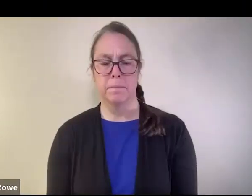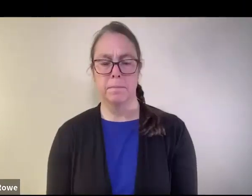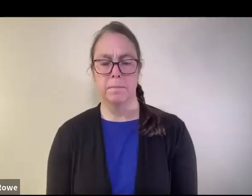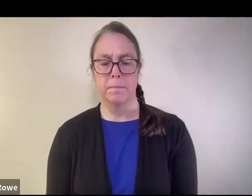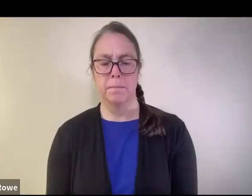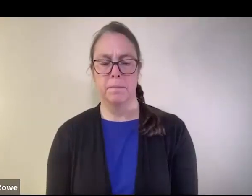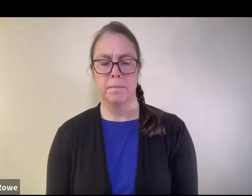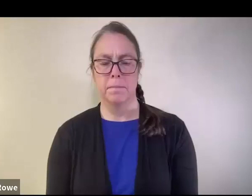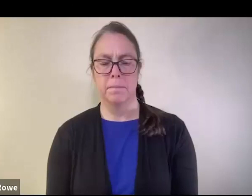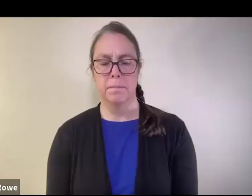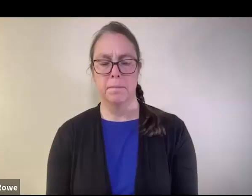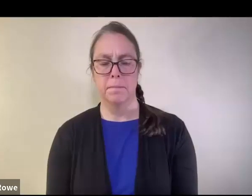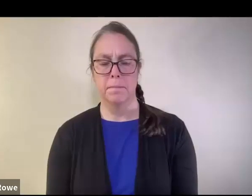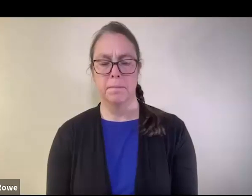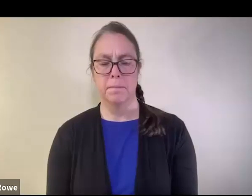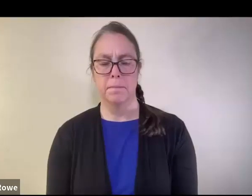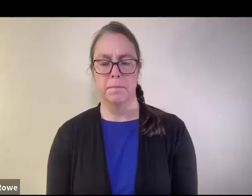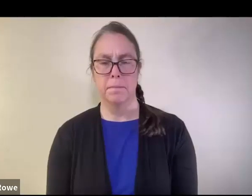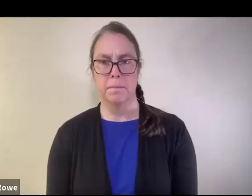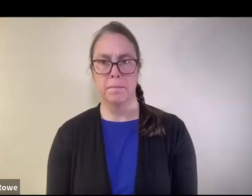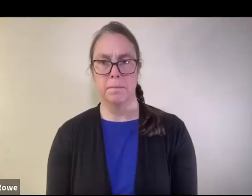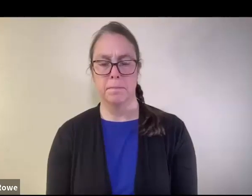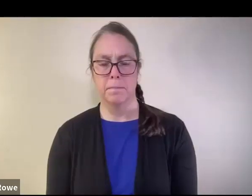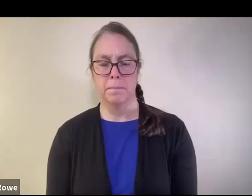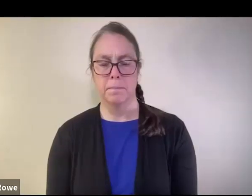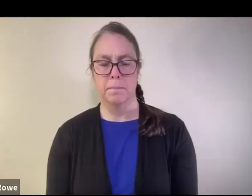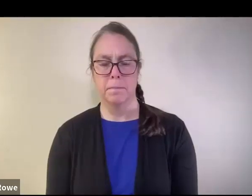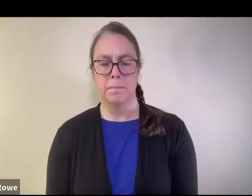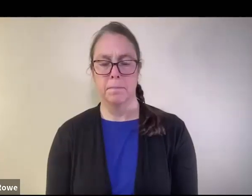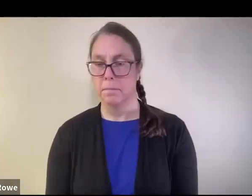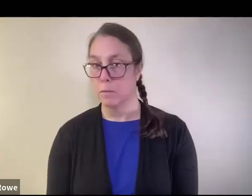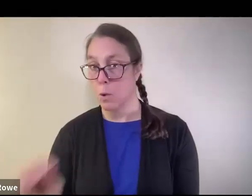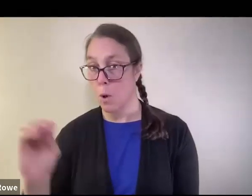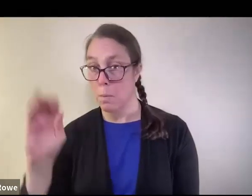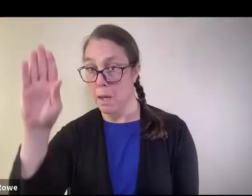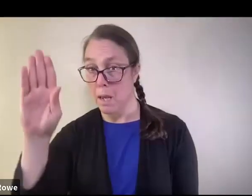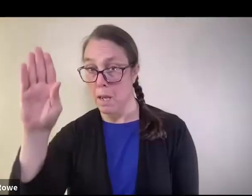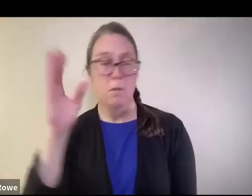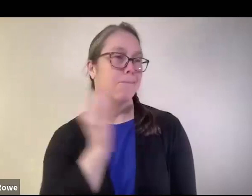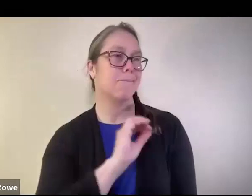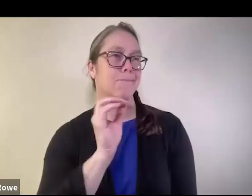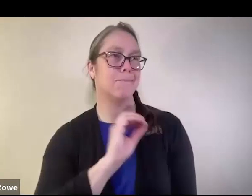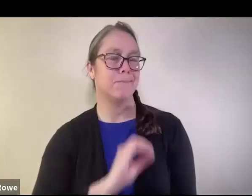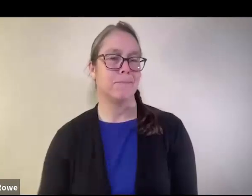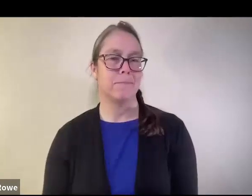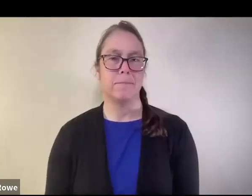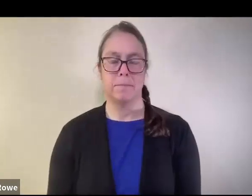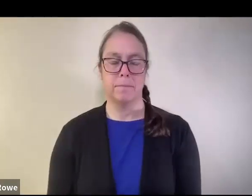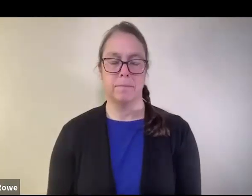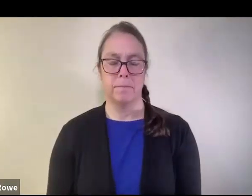Okay, no hands raised, is that correct? No, there's not.